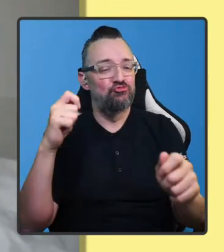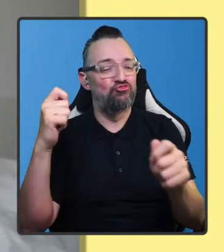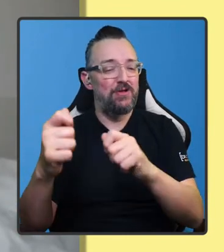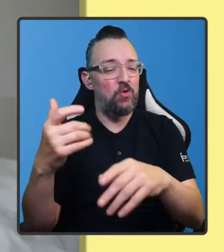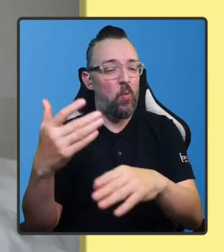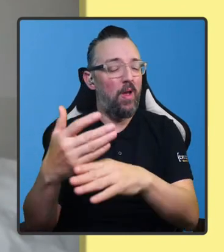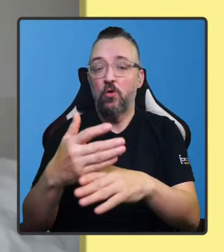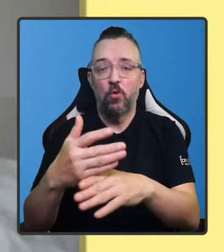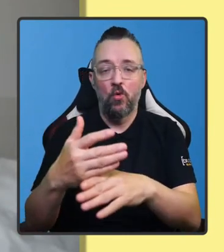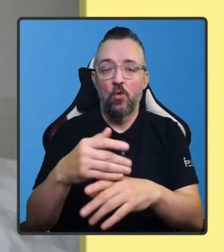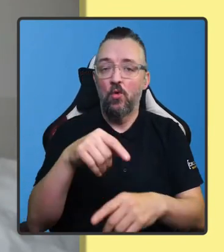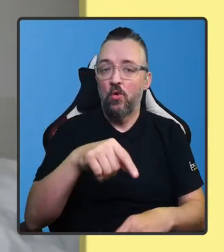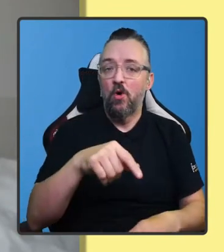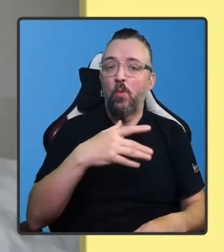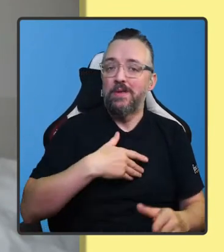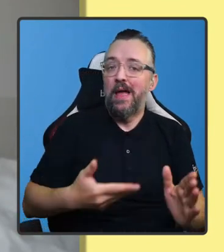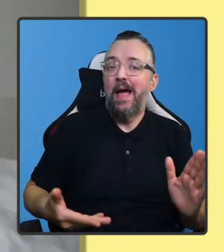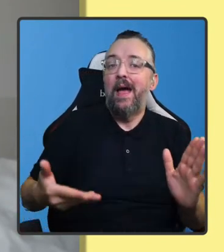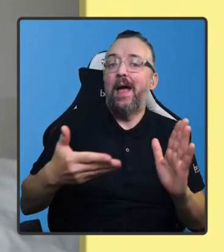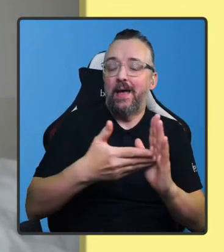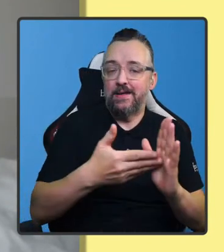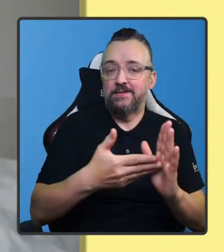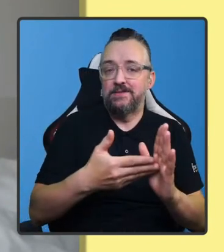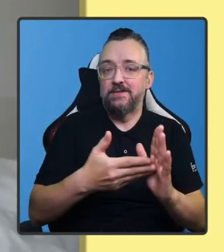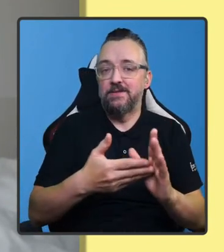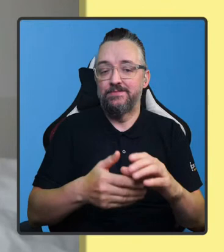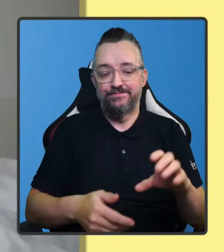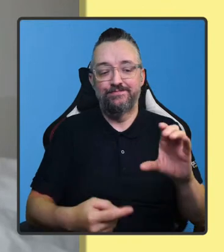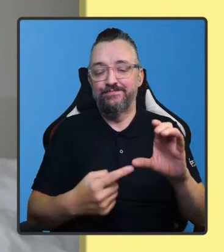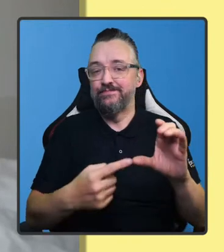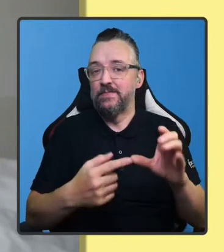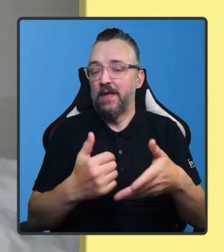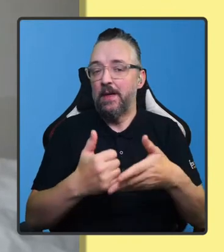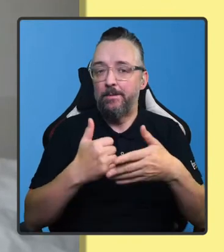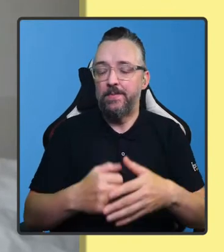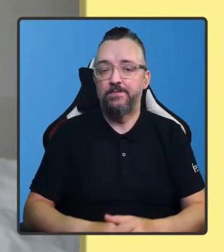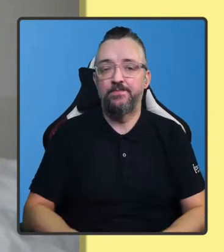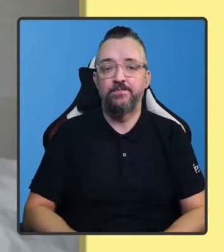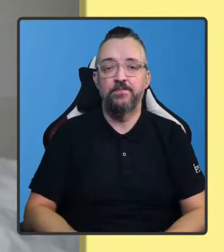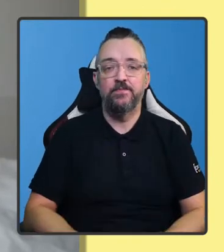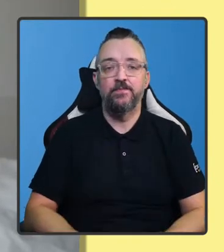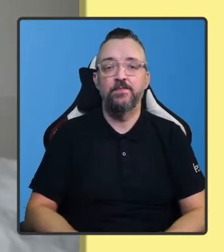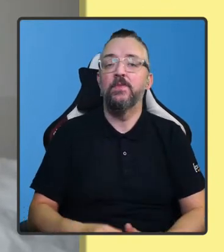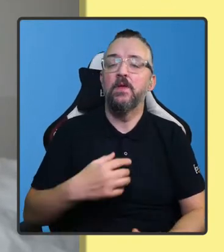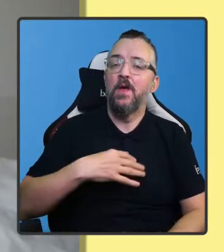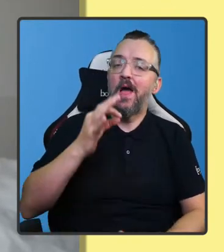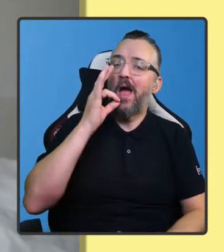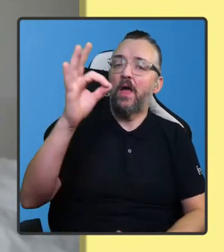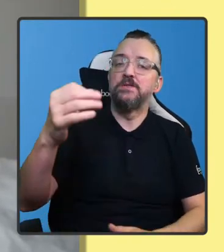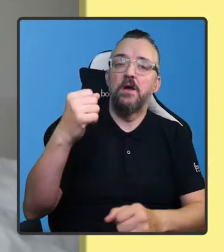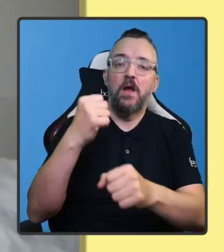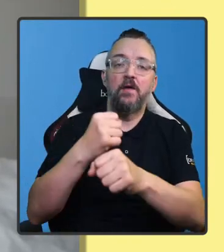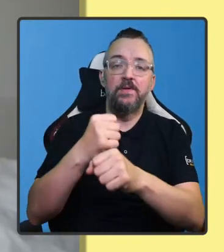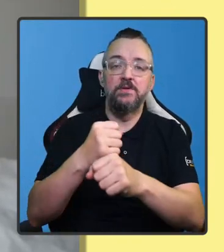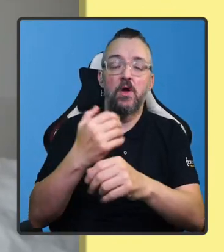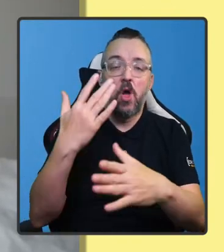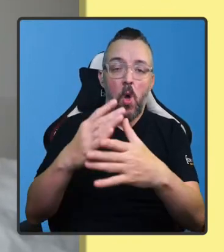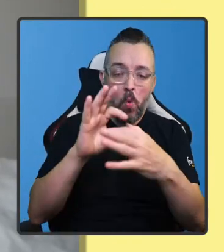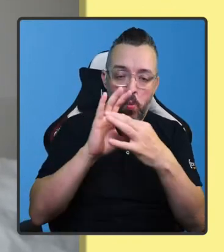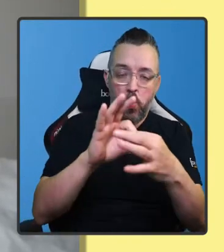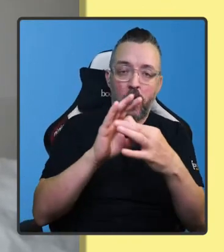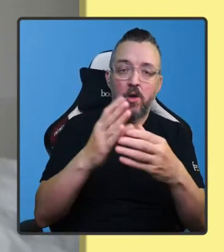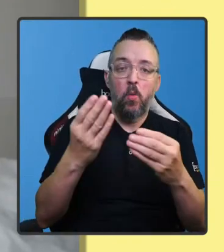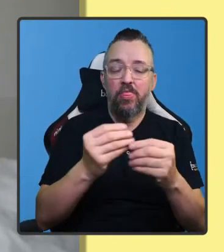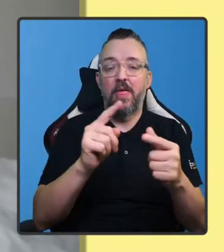However, just to add into this combating the issue. I call on the government to work closely with Emily Tess to ensure